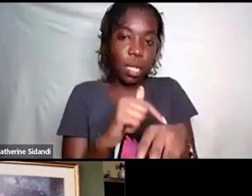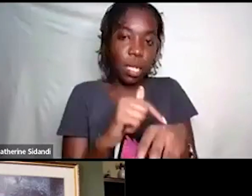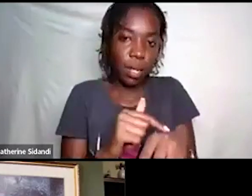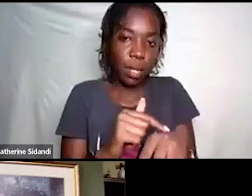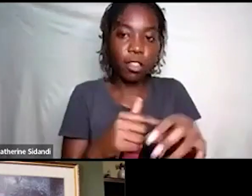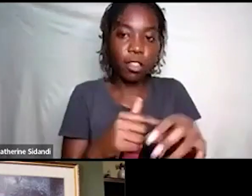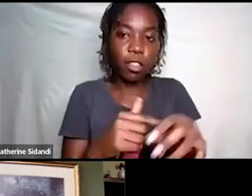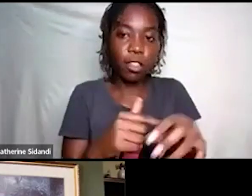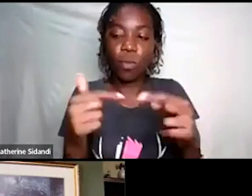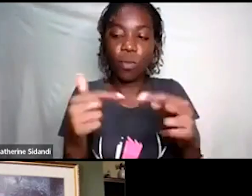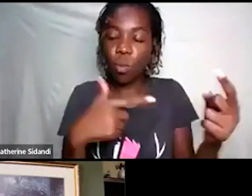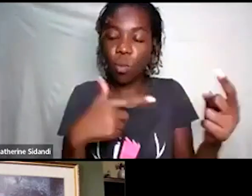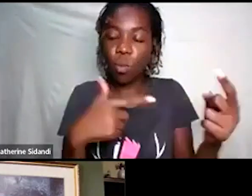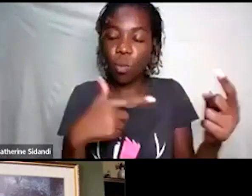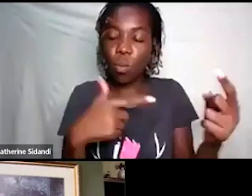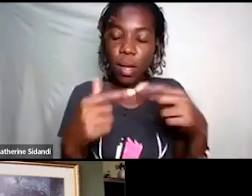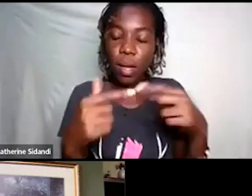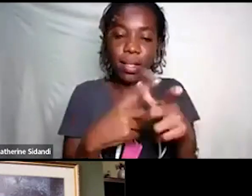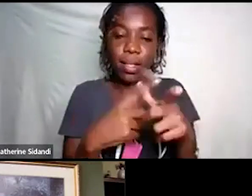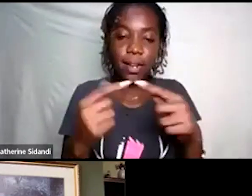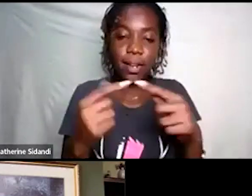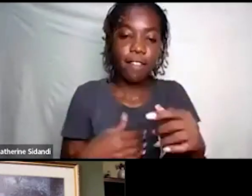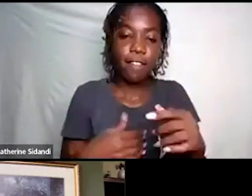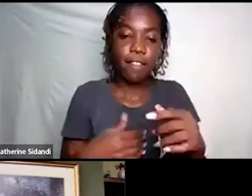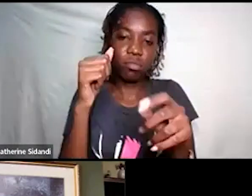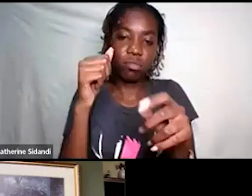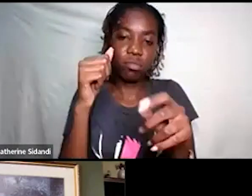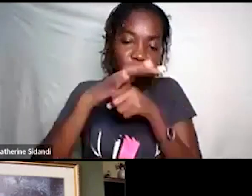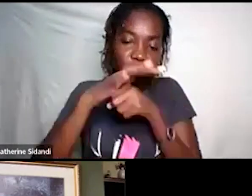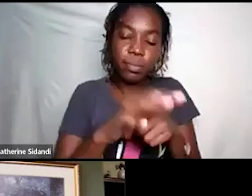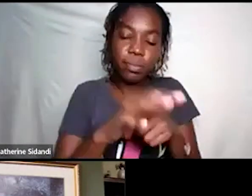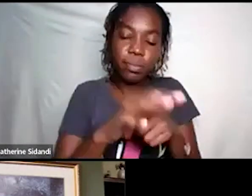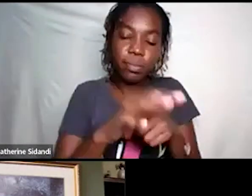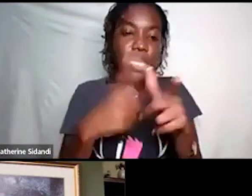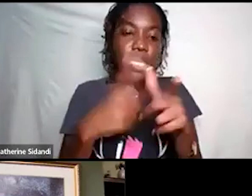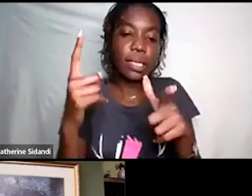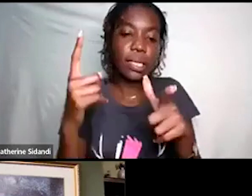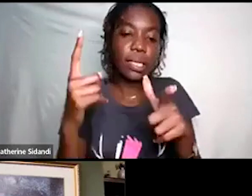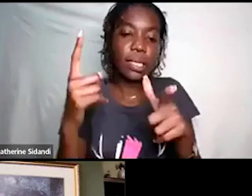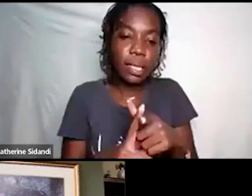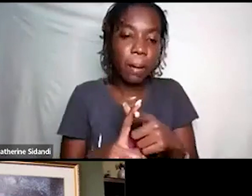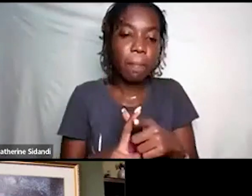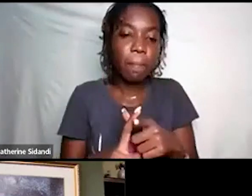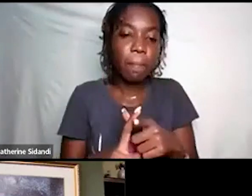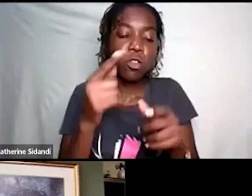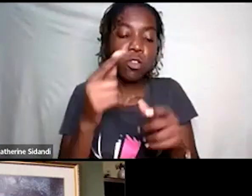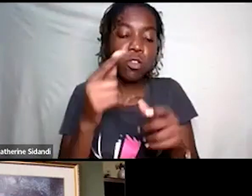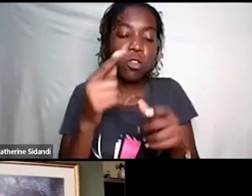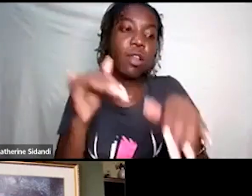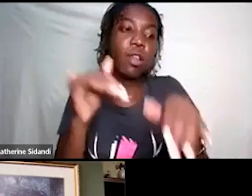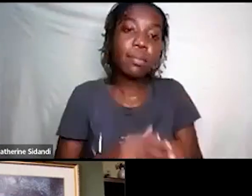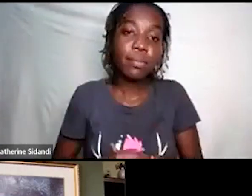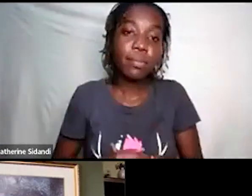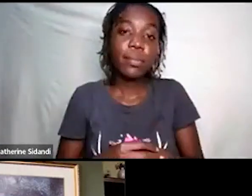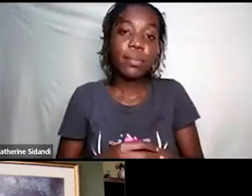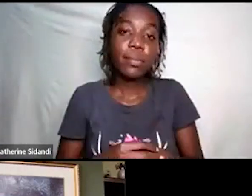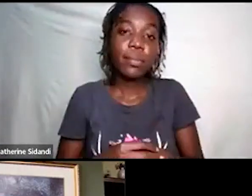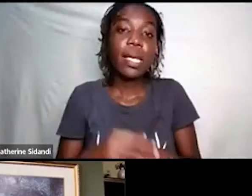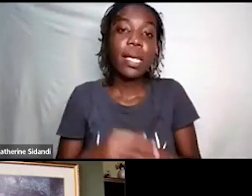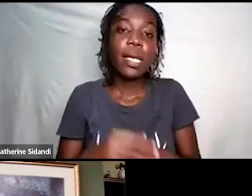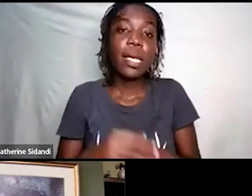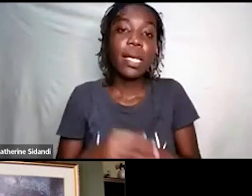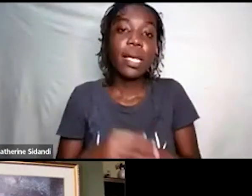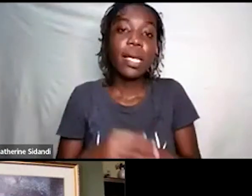you have to follow upon that. You see, so it will affect first. It will take a lot of time for